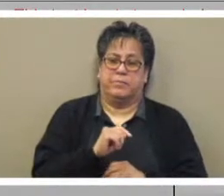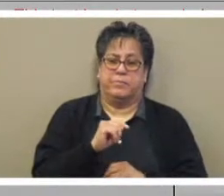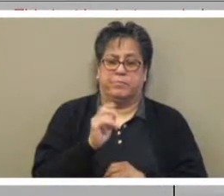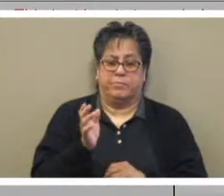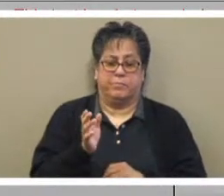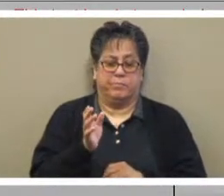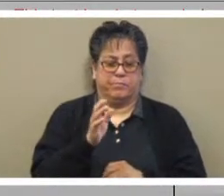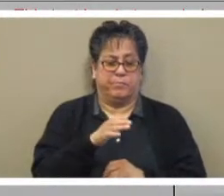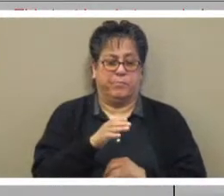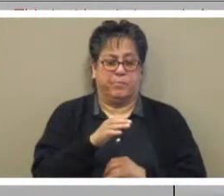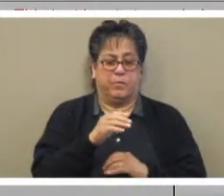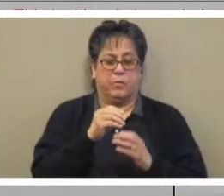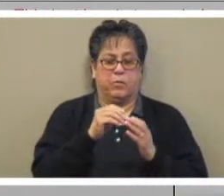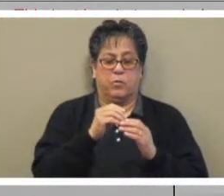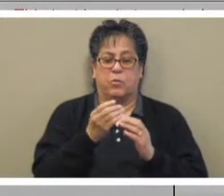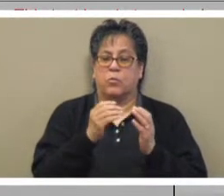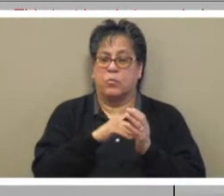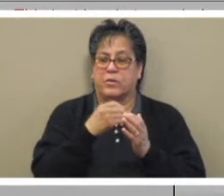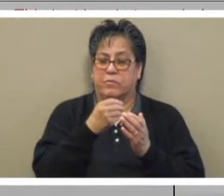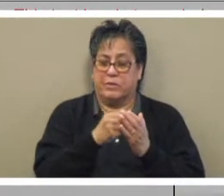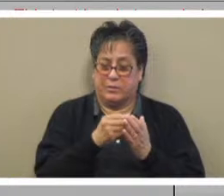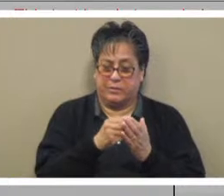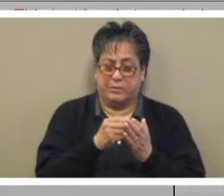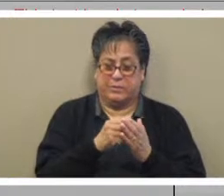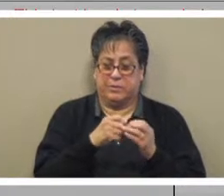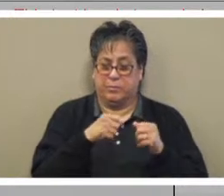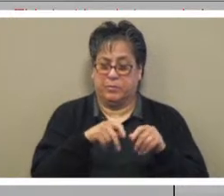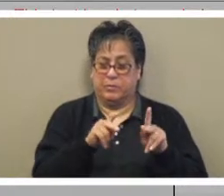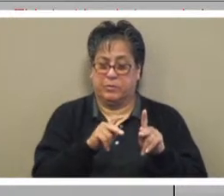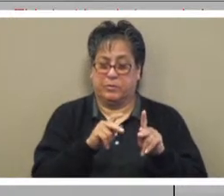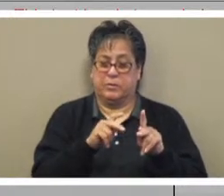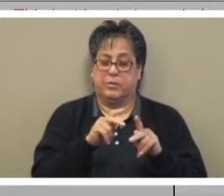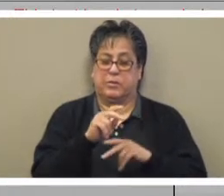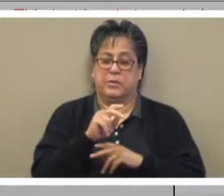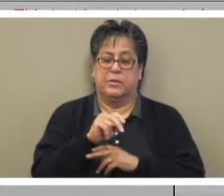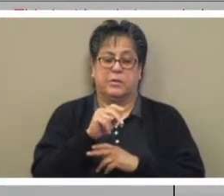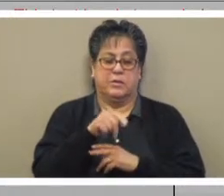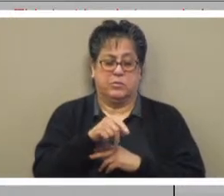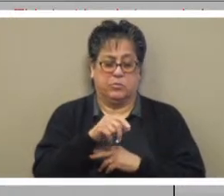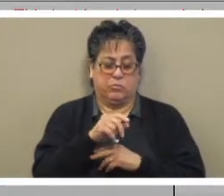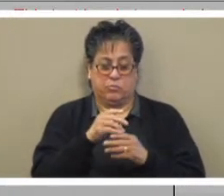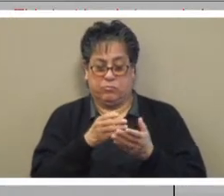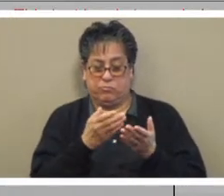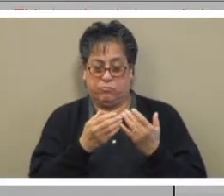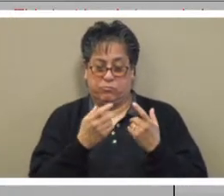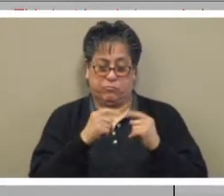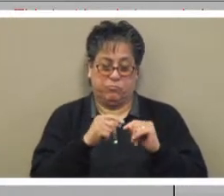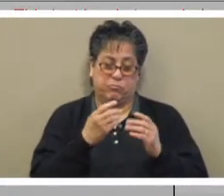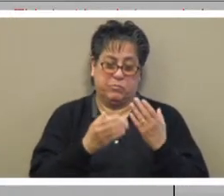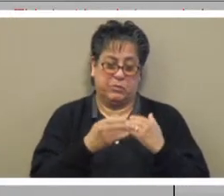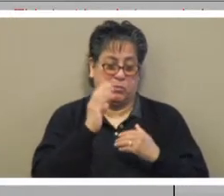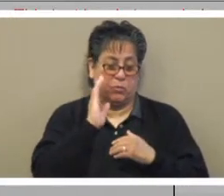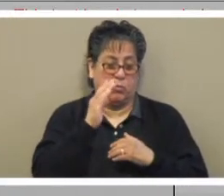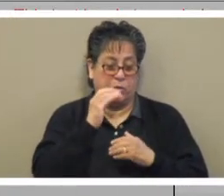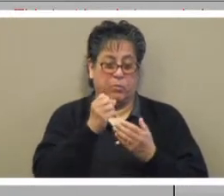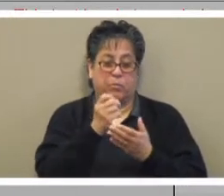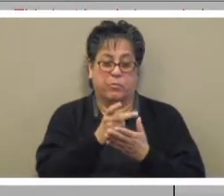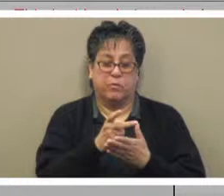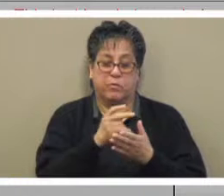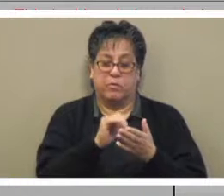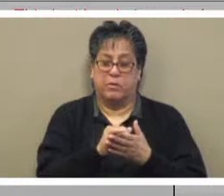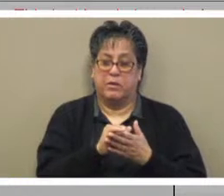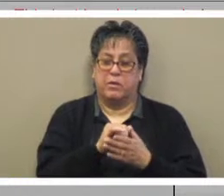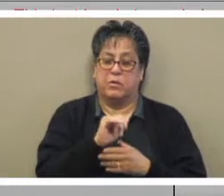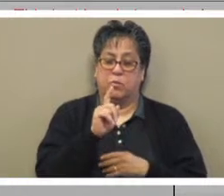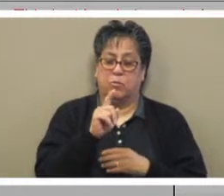aside from the refinancing opportunity, which, as I mentioned, will be coming to the council in May for action to approve that action, and that will save approximately